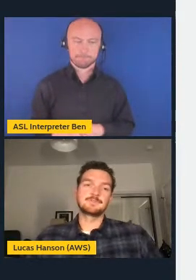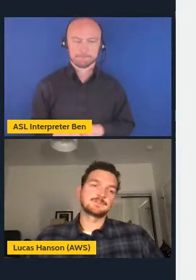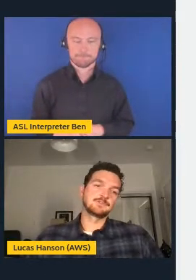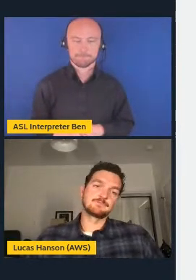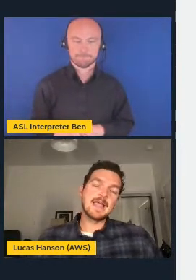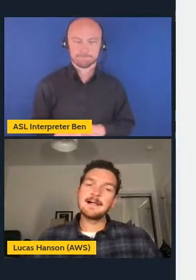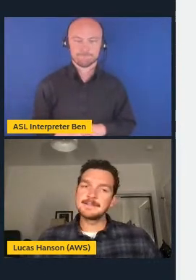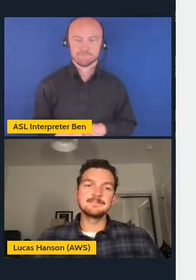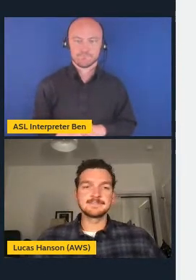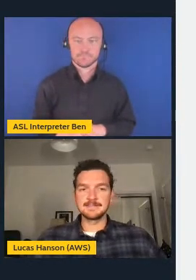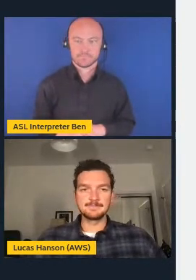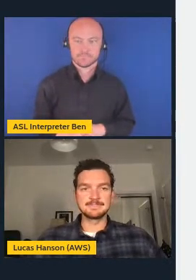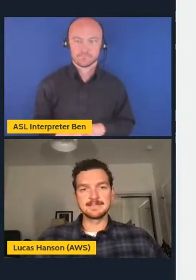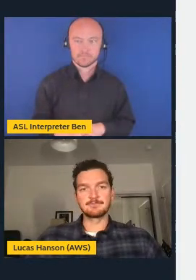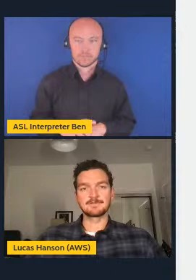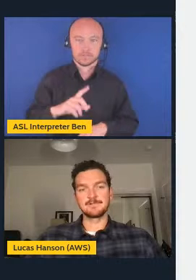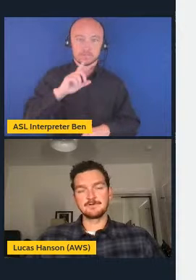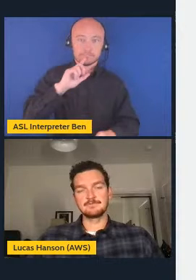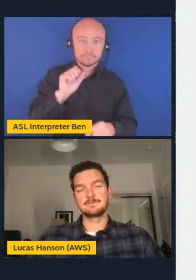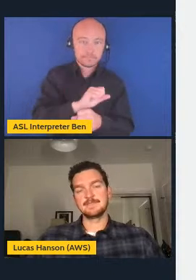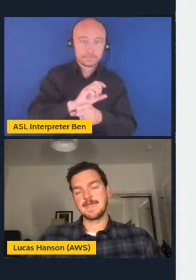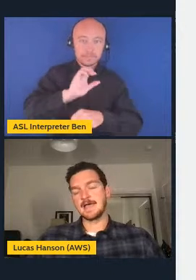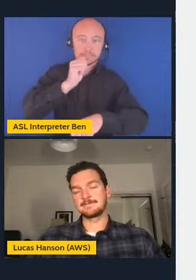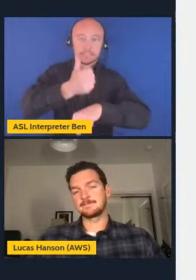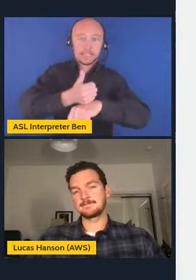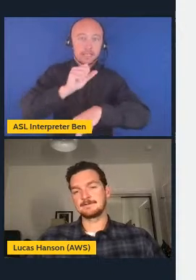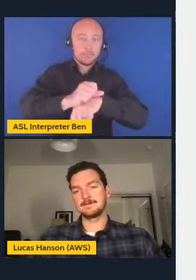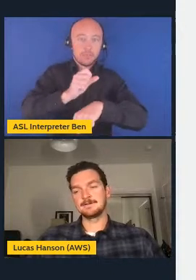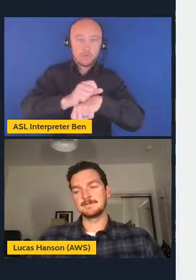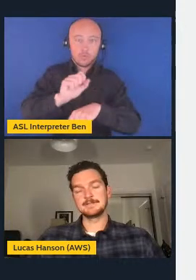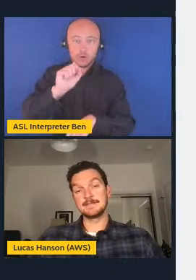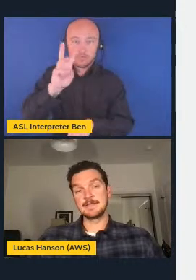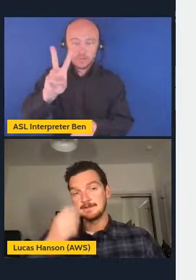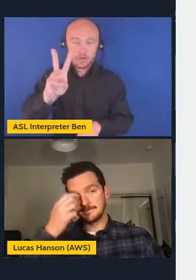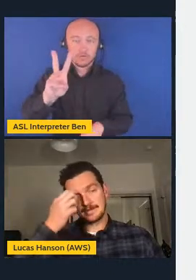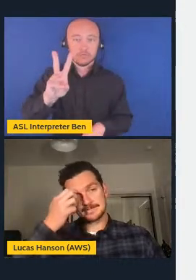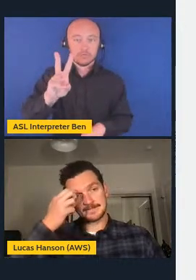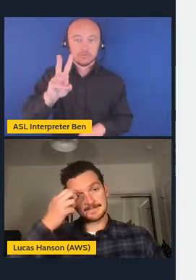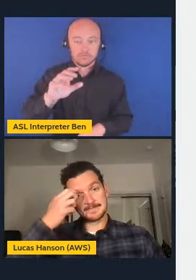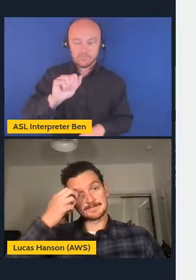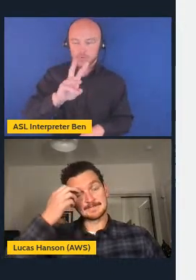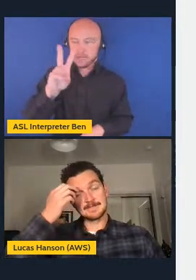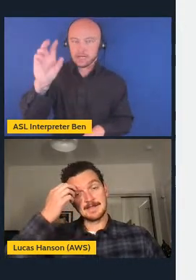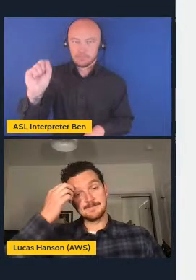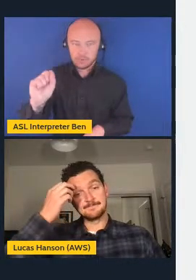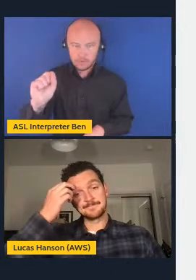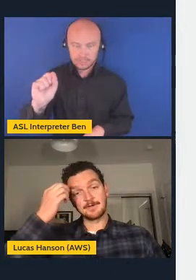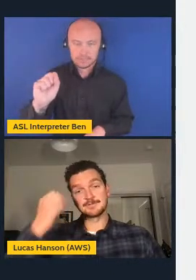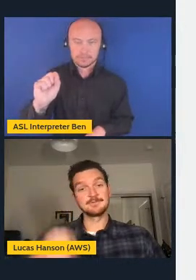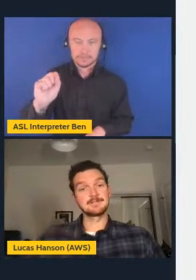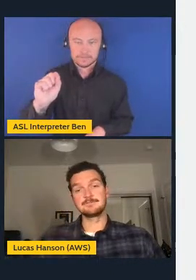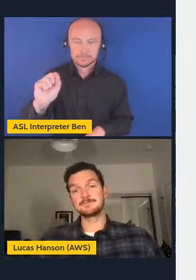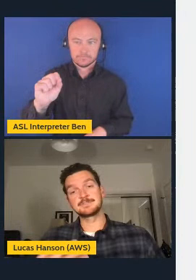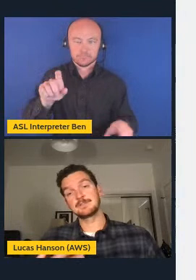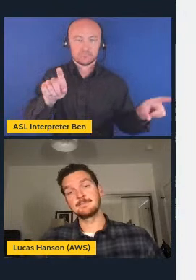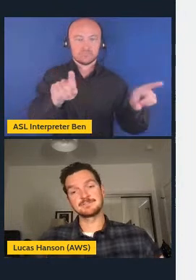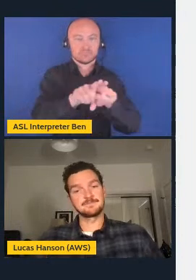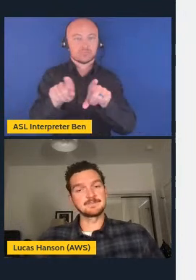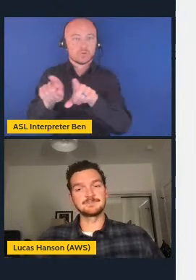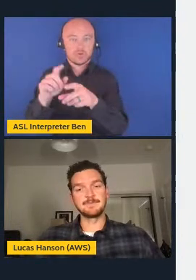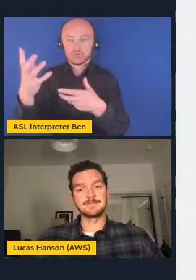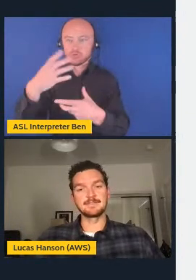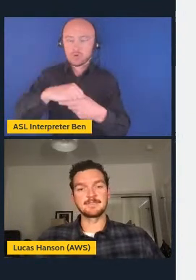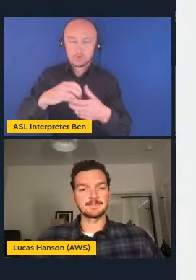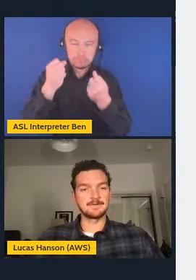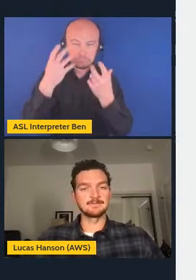So the reality of setting up a data workflow in that in AWS like this also includes a bunch of